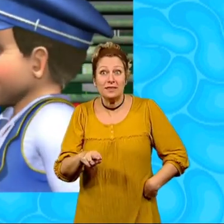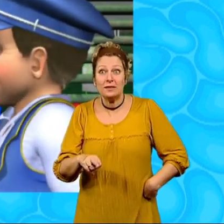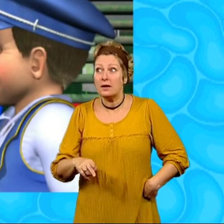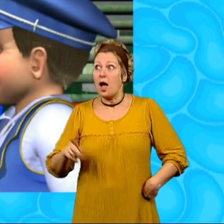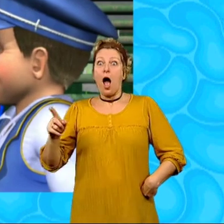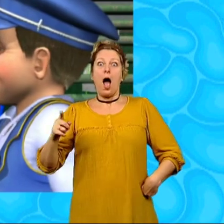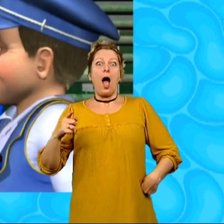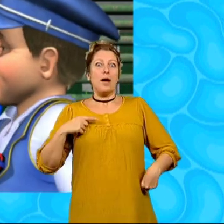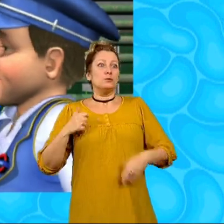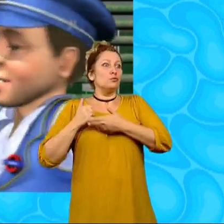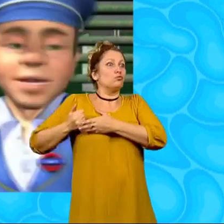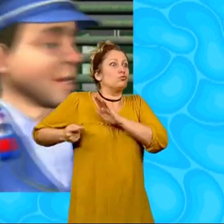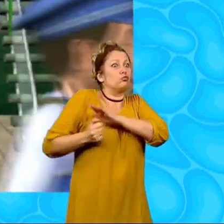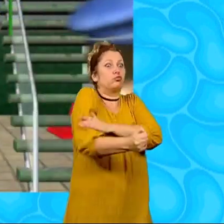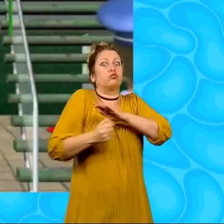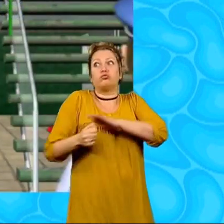the trains to help.